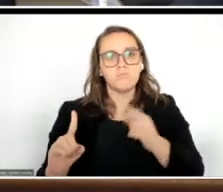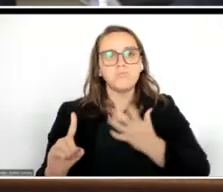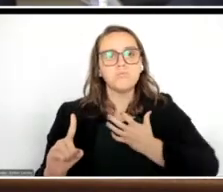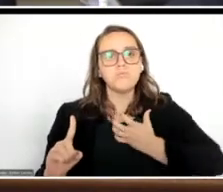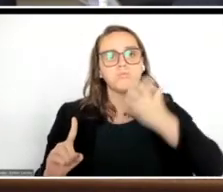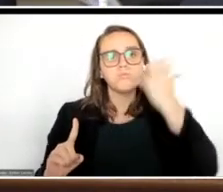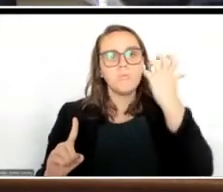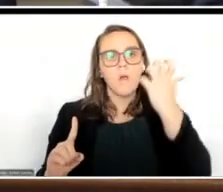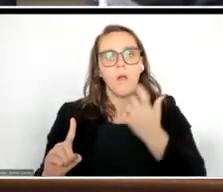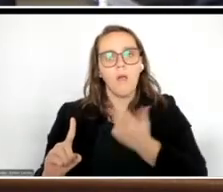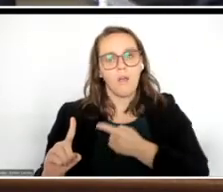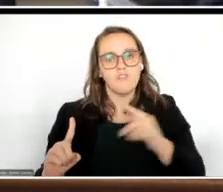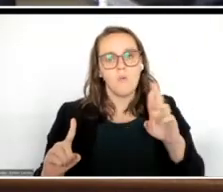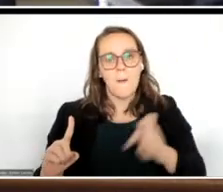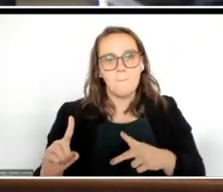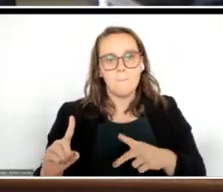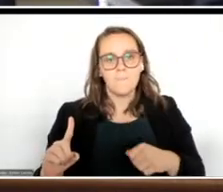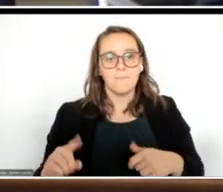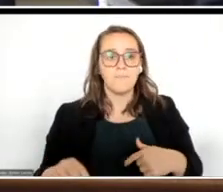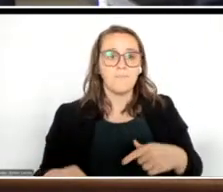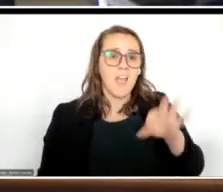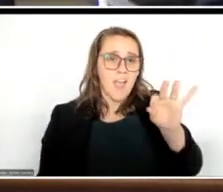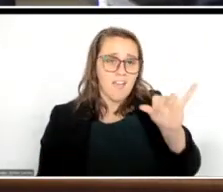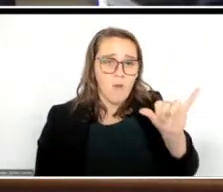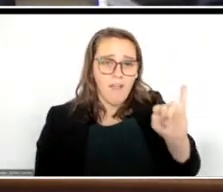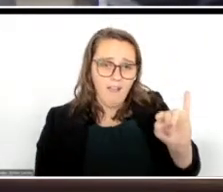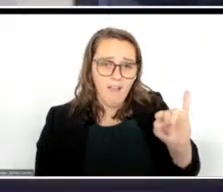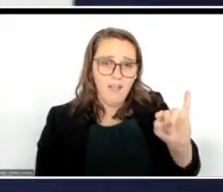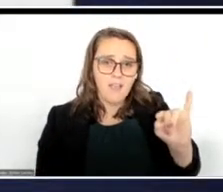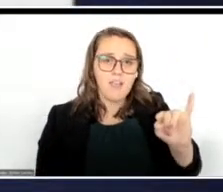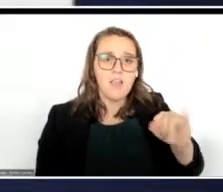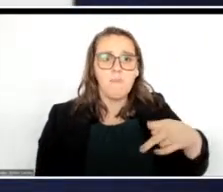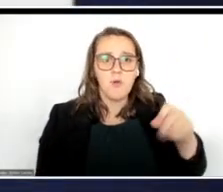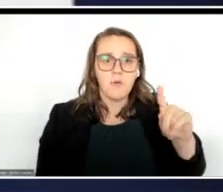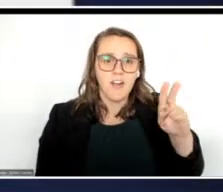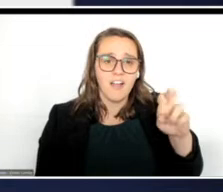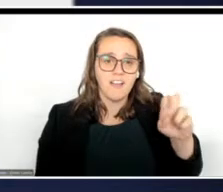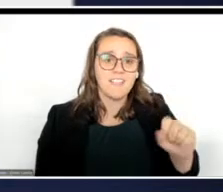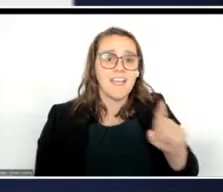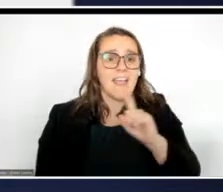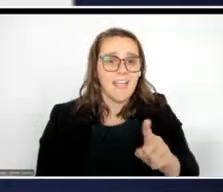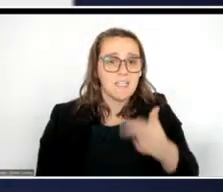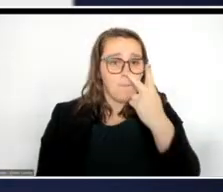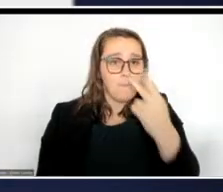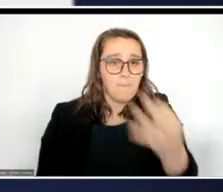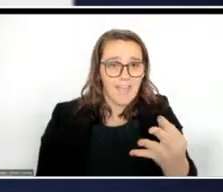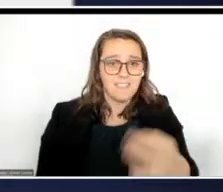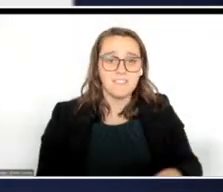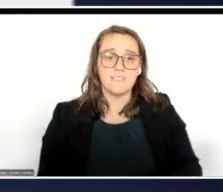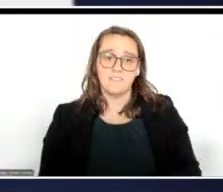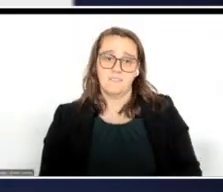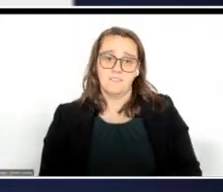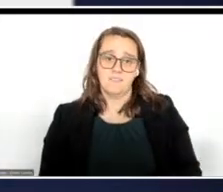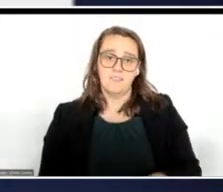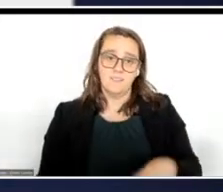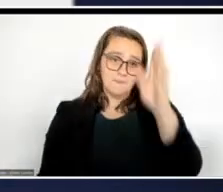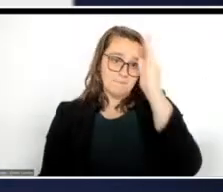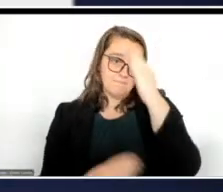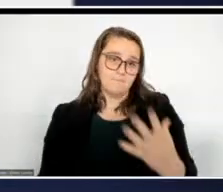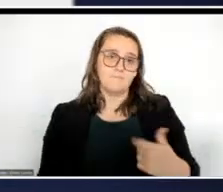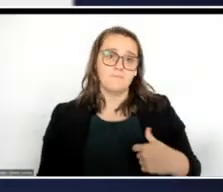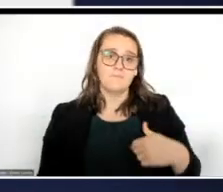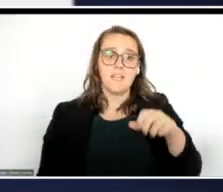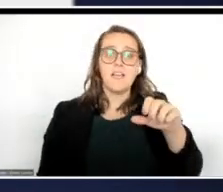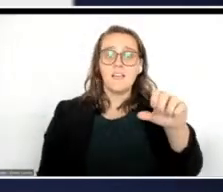Quote, just FYI, POTUS is pissed. Breaking news, Supreme Court denied his lawsuit. He